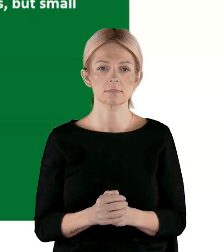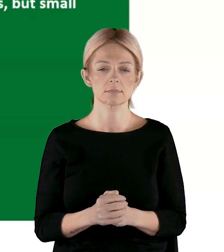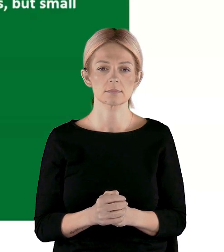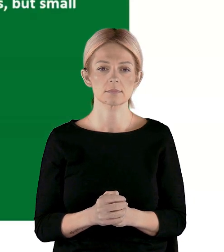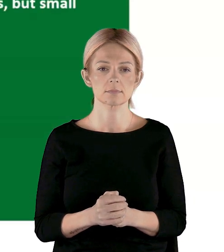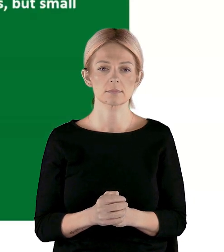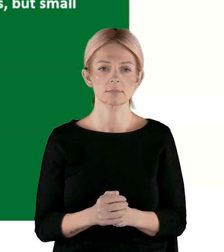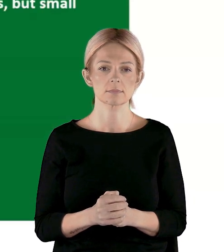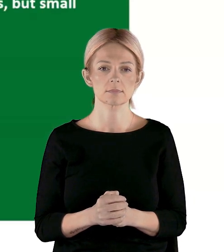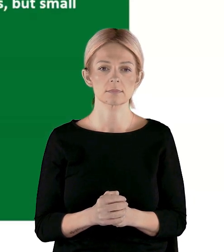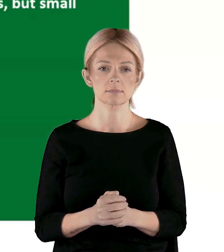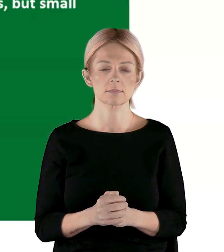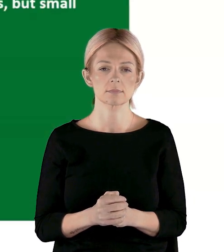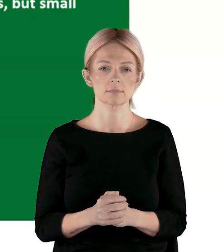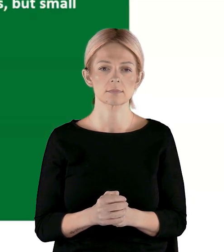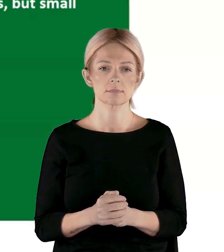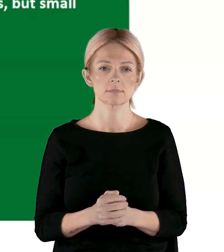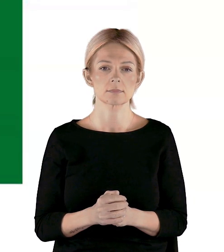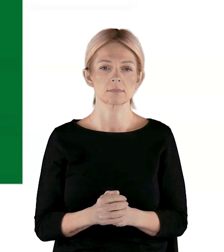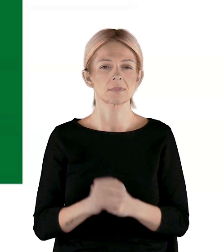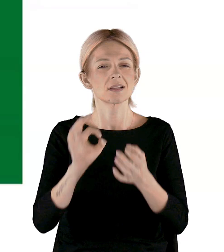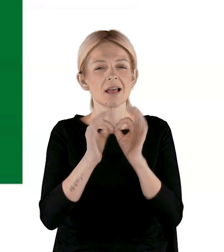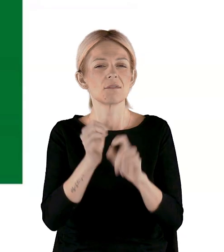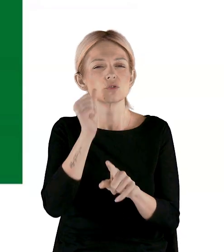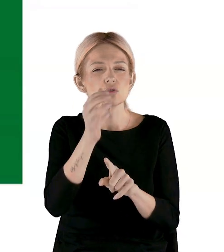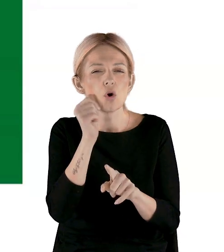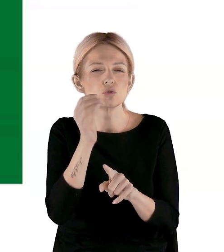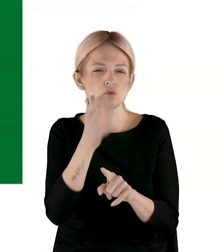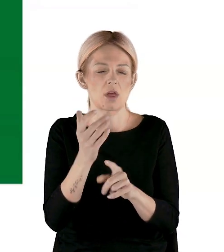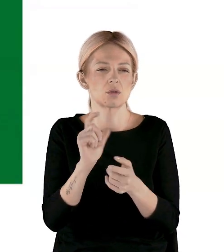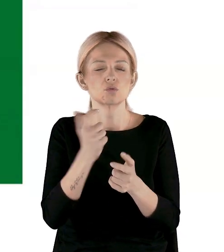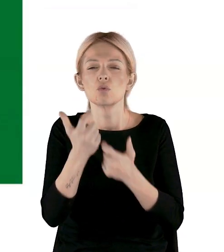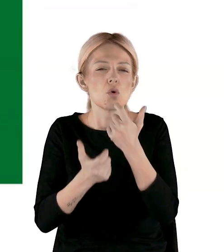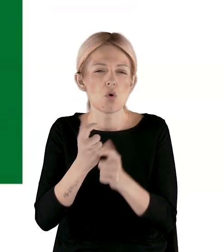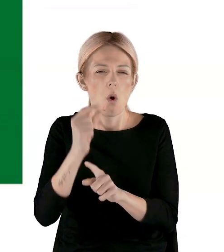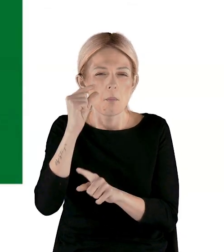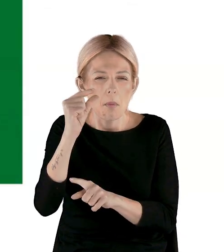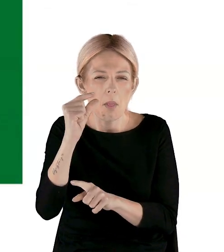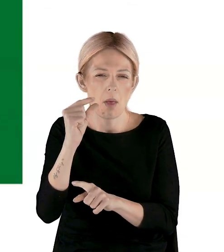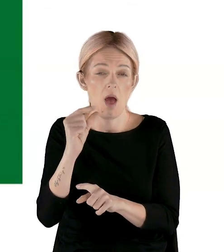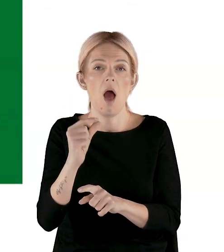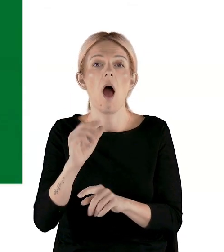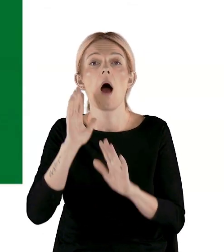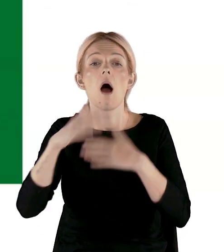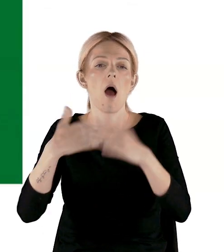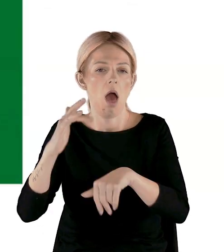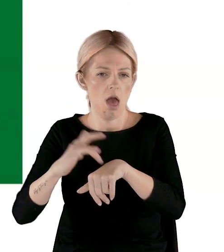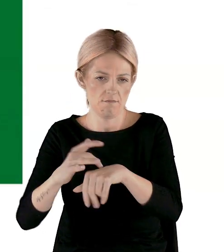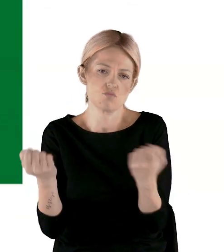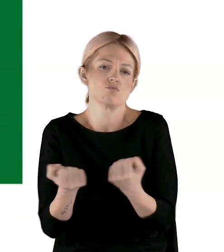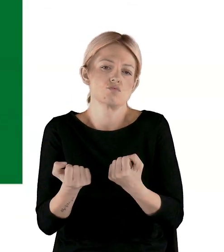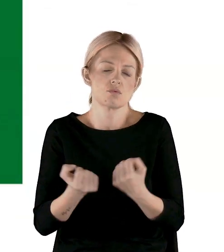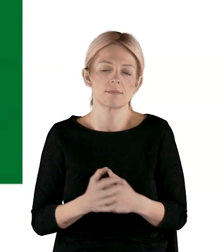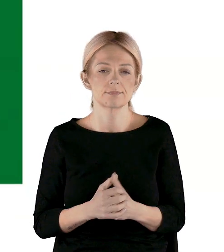We almost said these 3 first that are the everyday